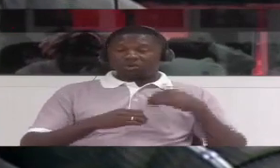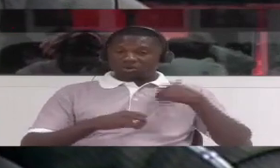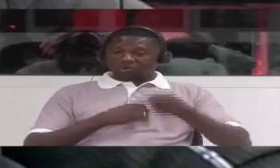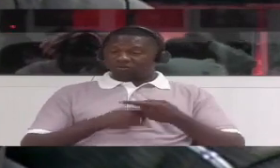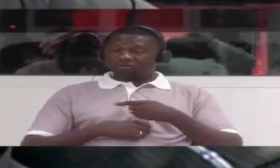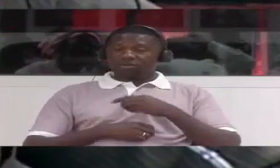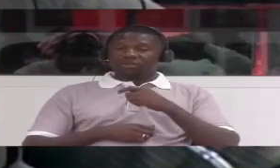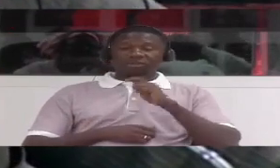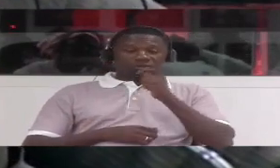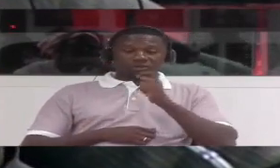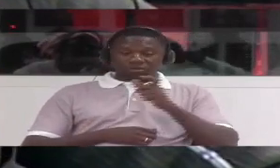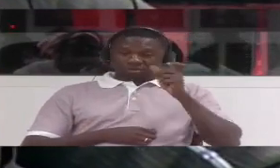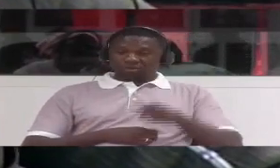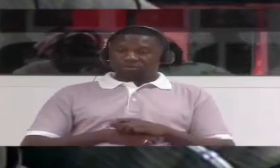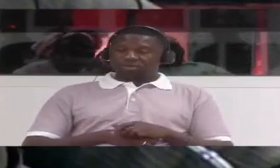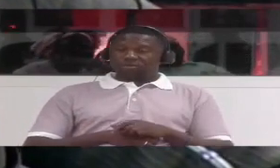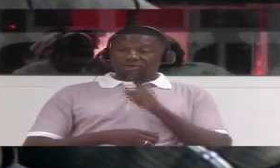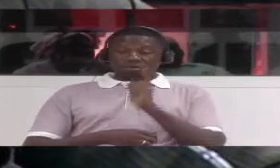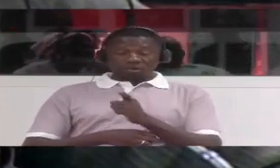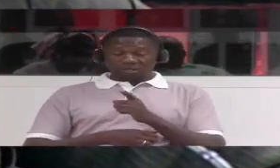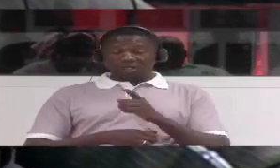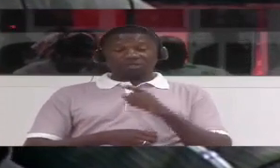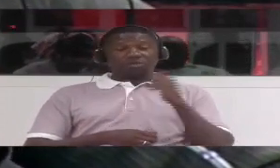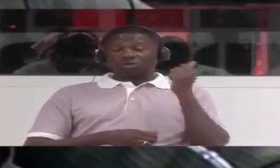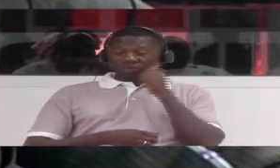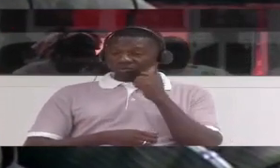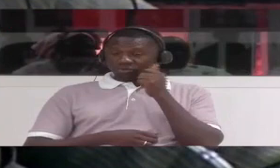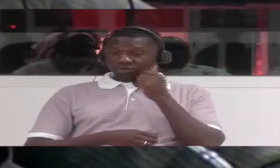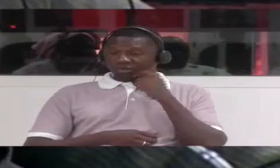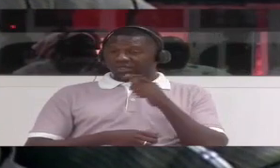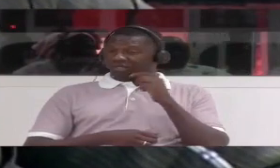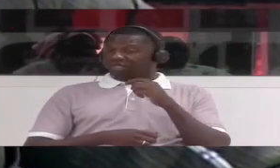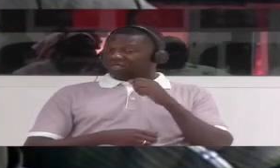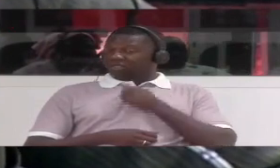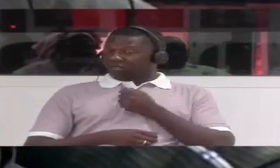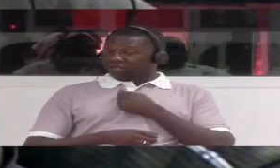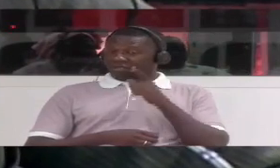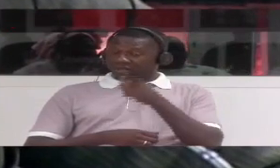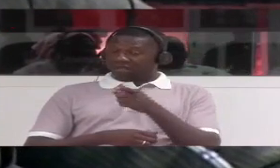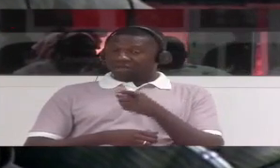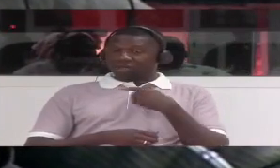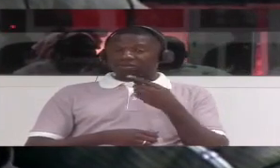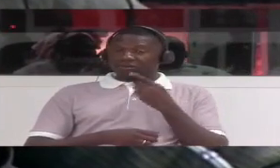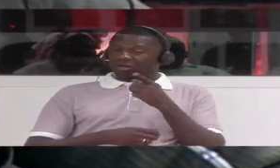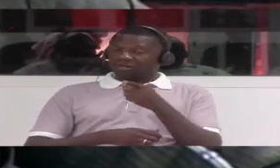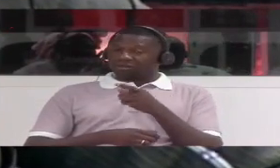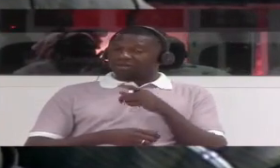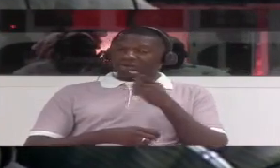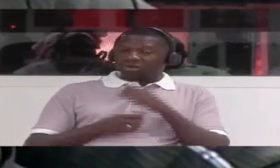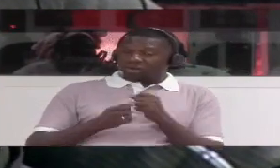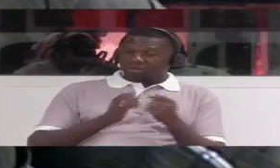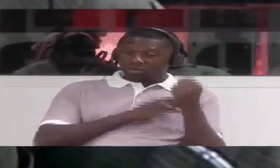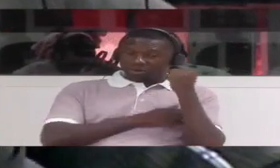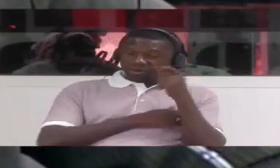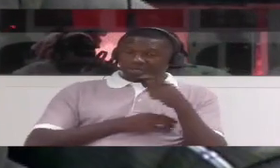there. But there is always a risk that as long as there exist loopholes that the powers that